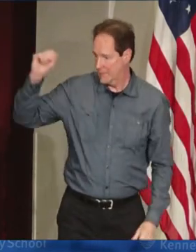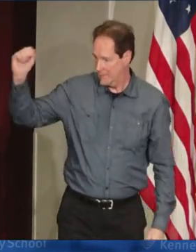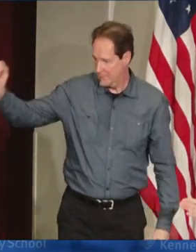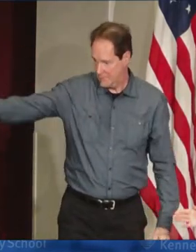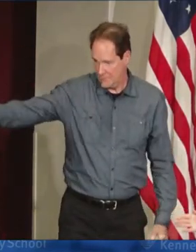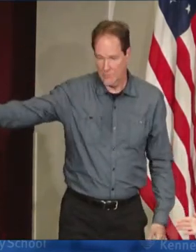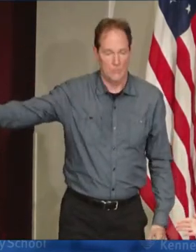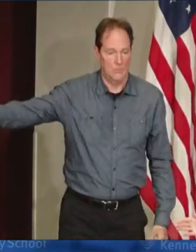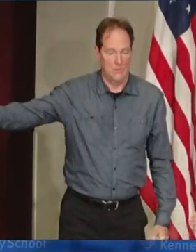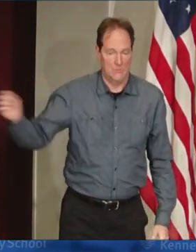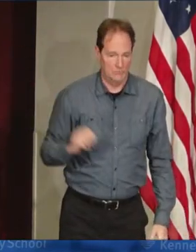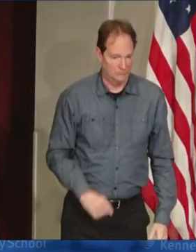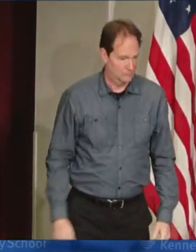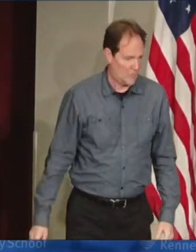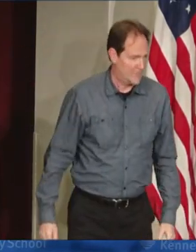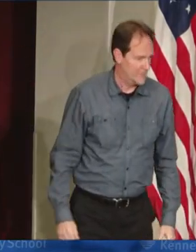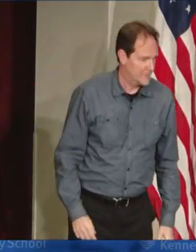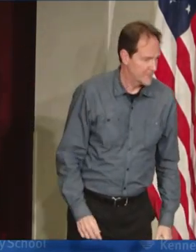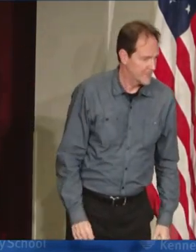and here.